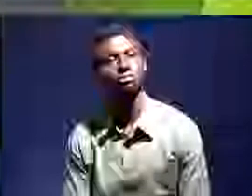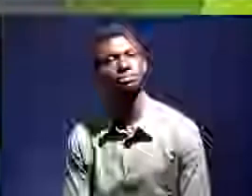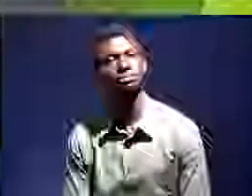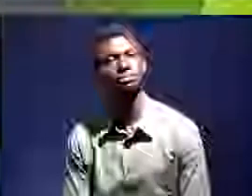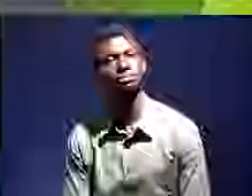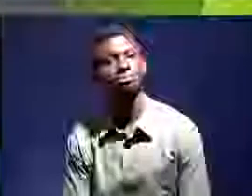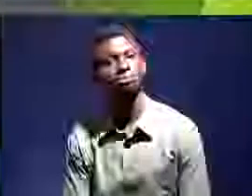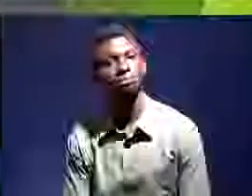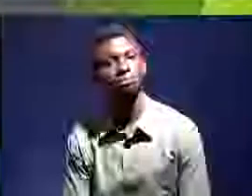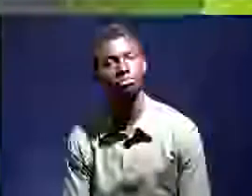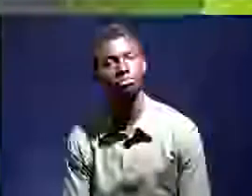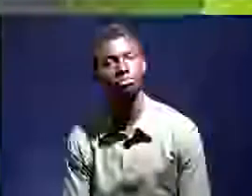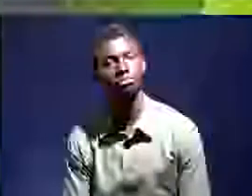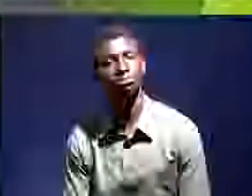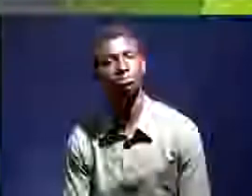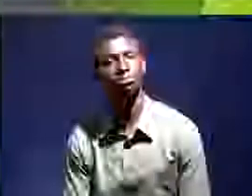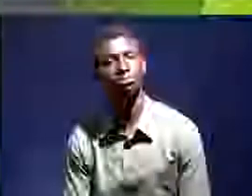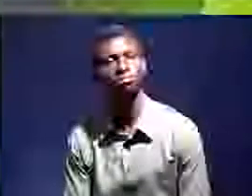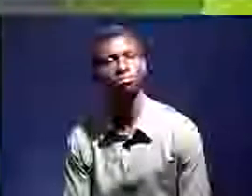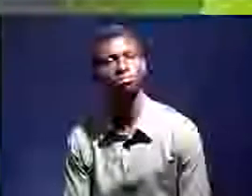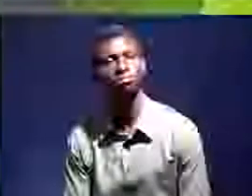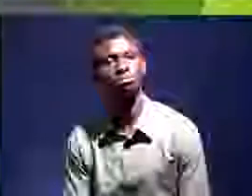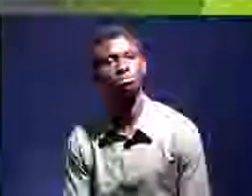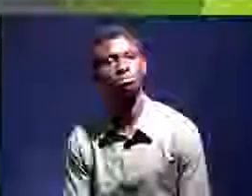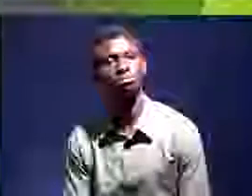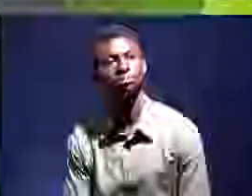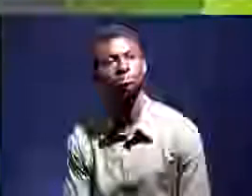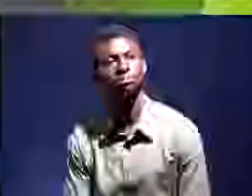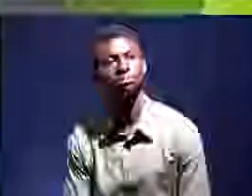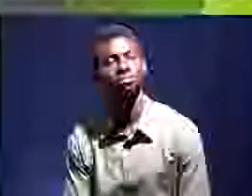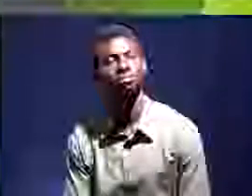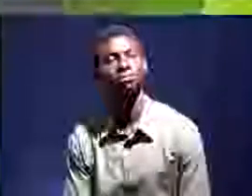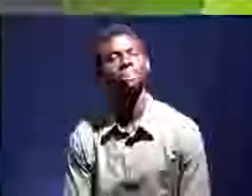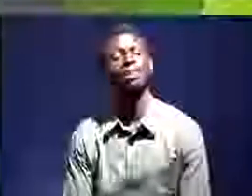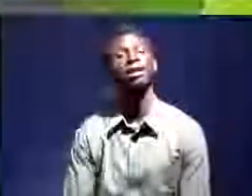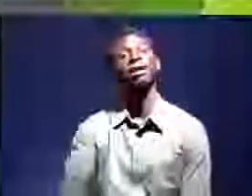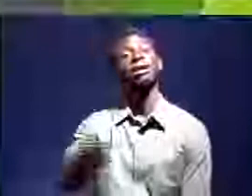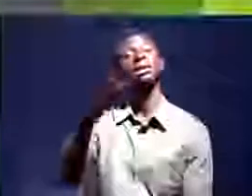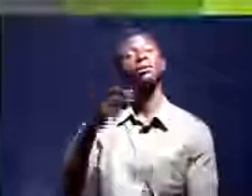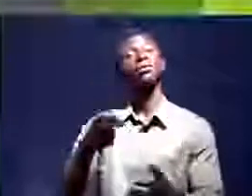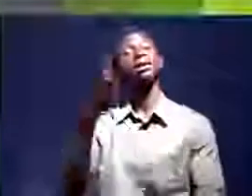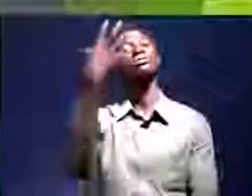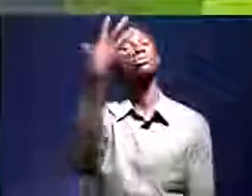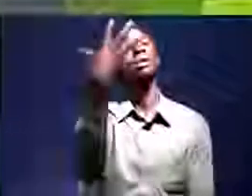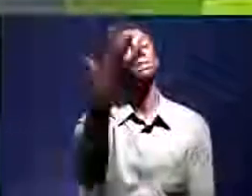and five baptized at Kibiadu, Dar es Salaam, Kibiadu.